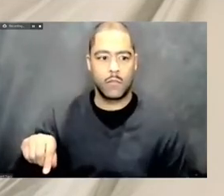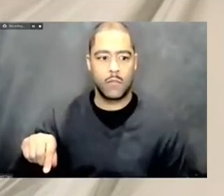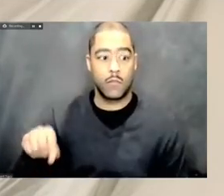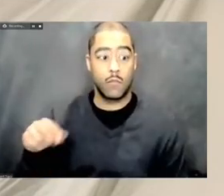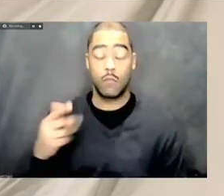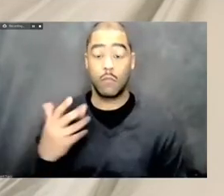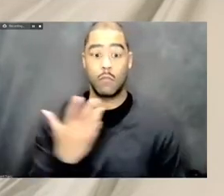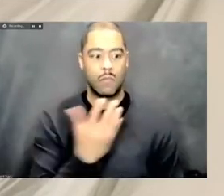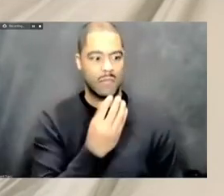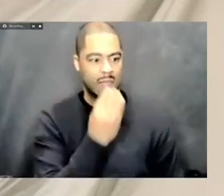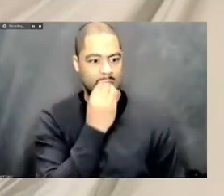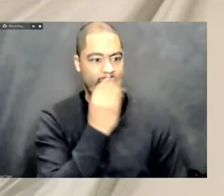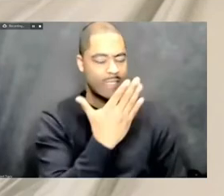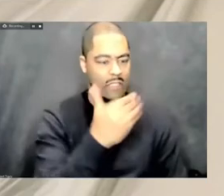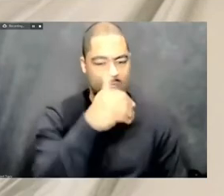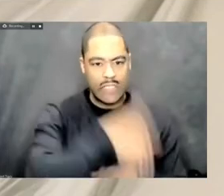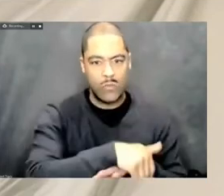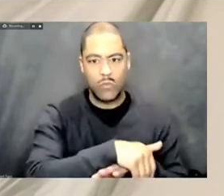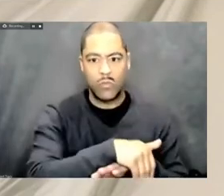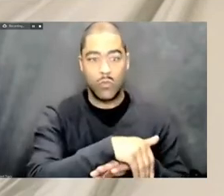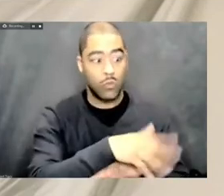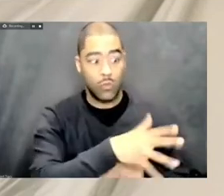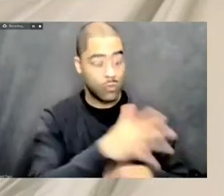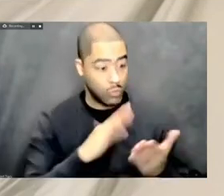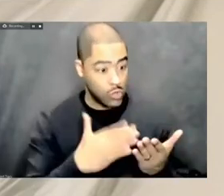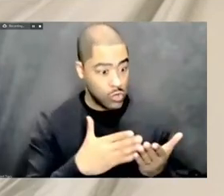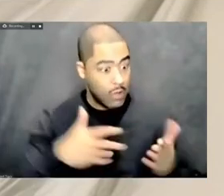A lot of other little things went wrong.